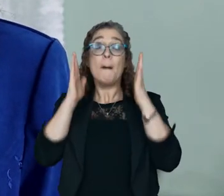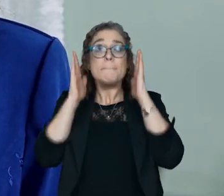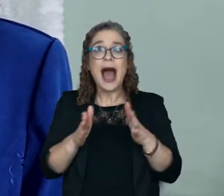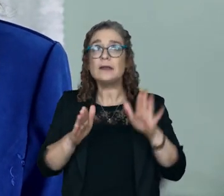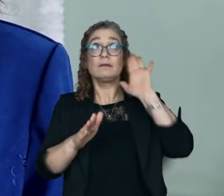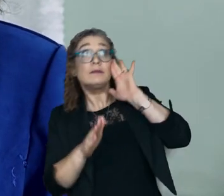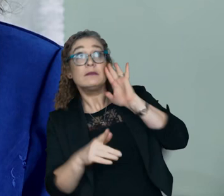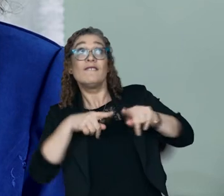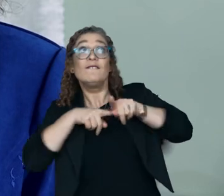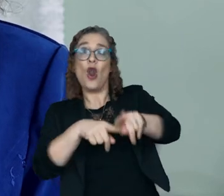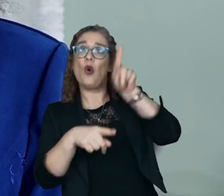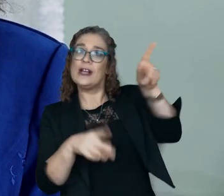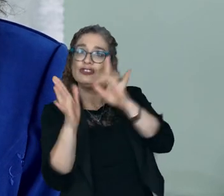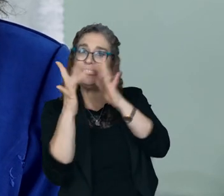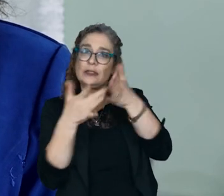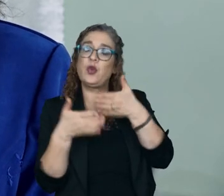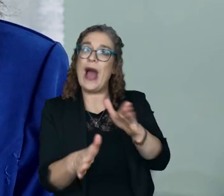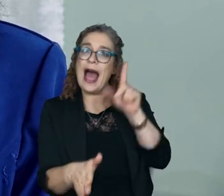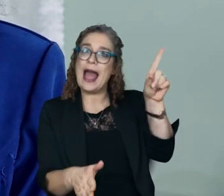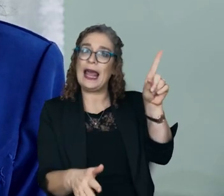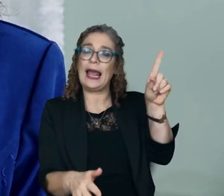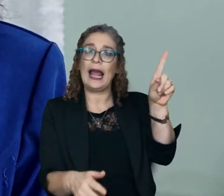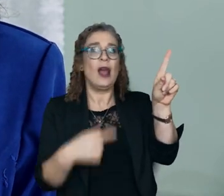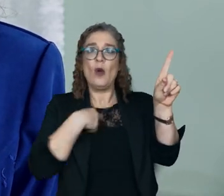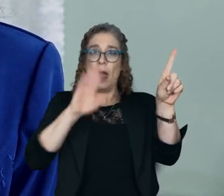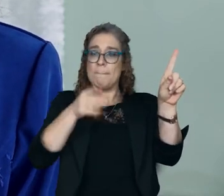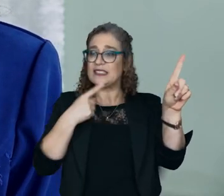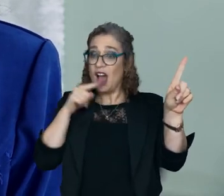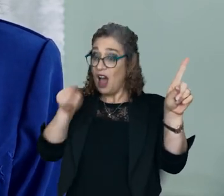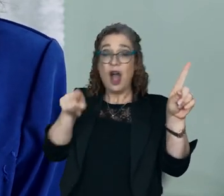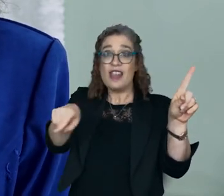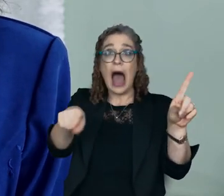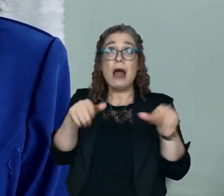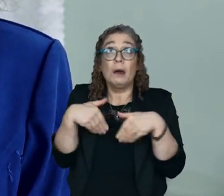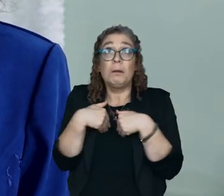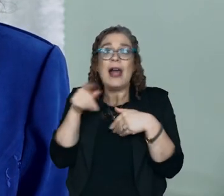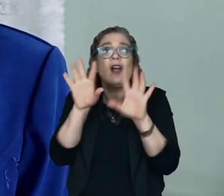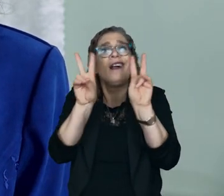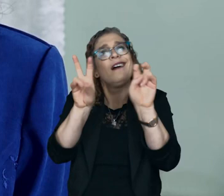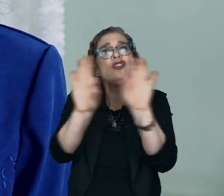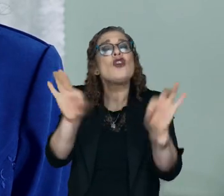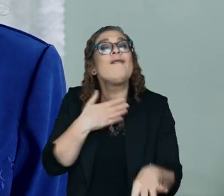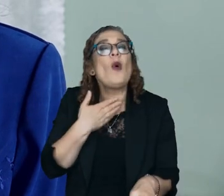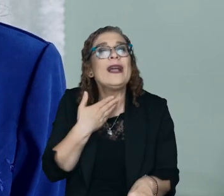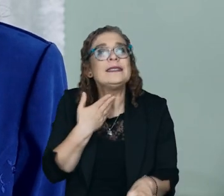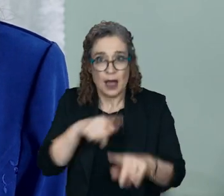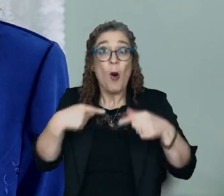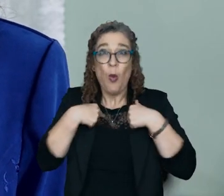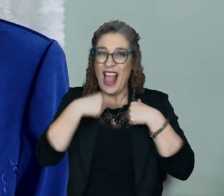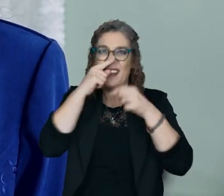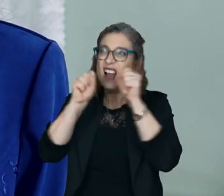would, by giving a voice to the voiceless, by standing